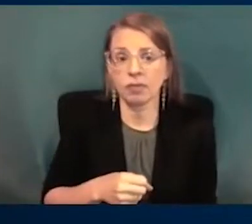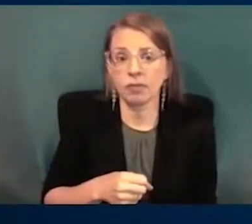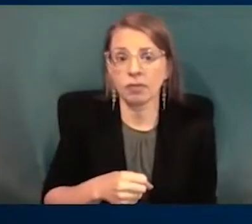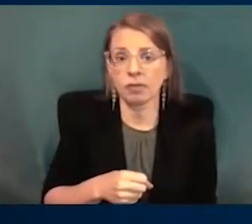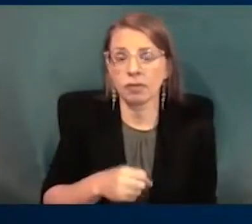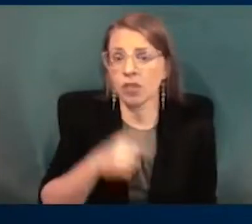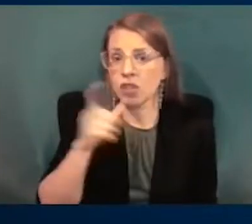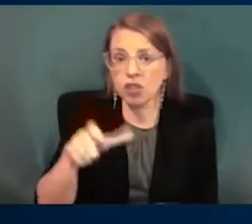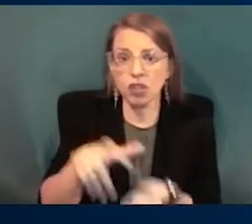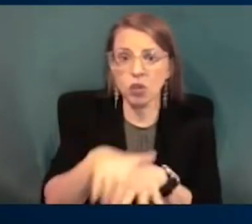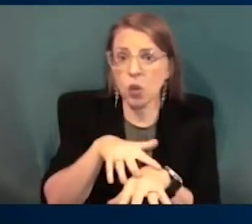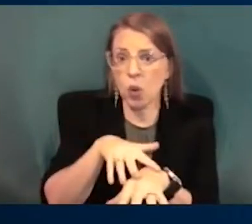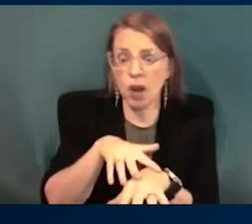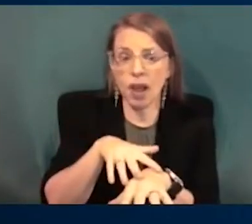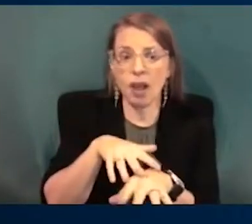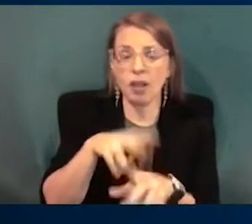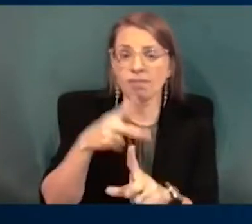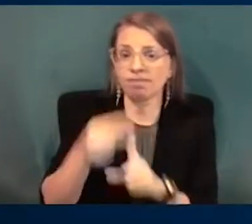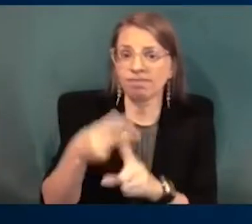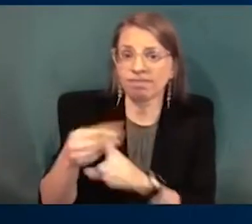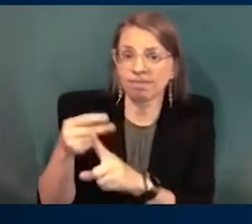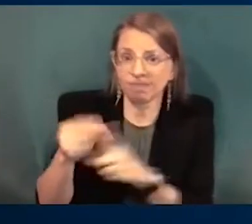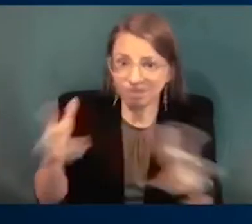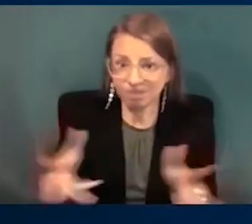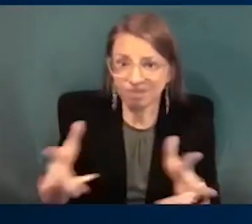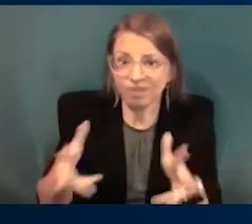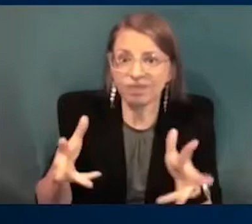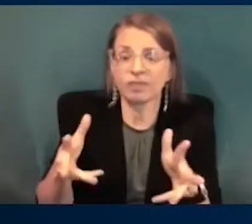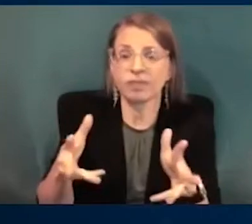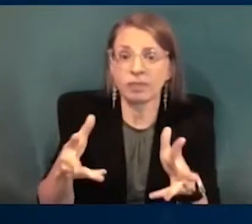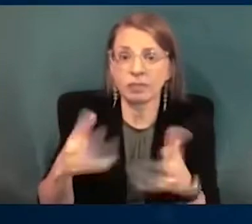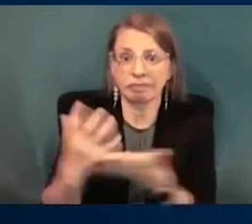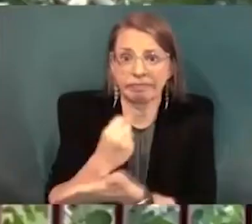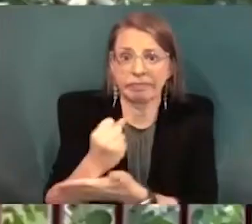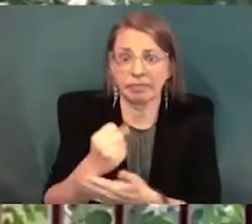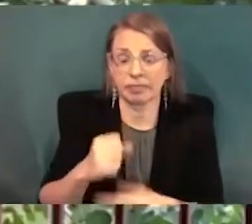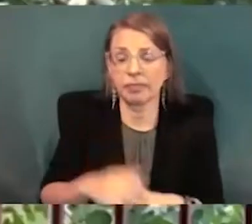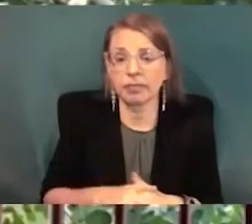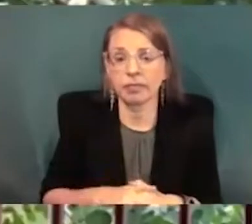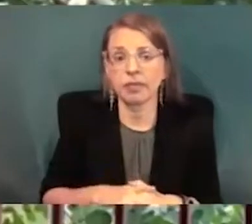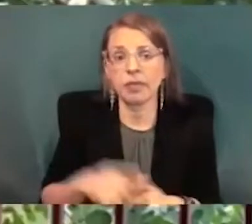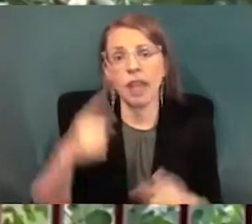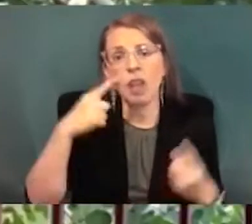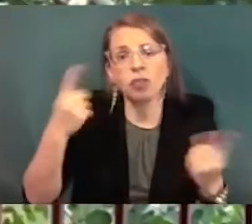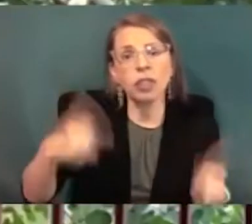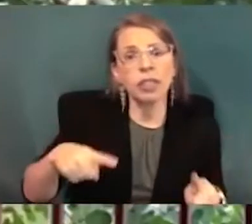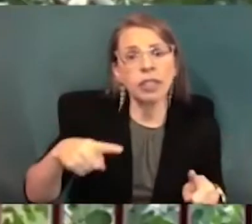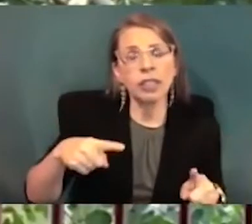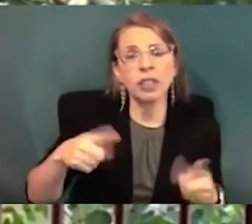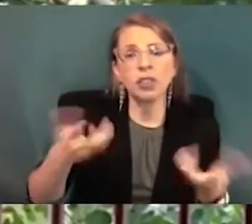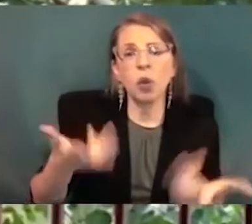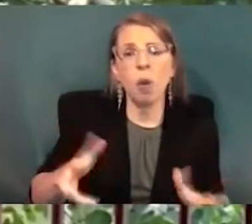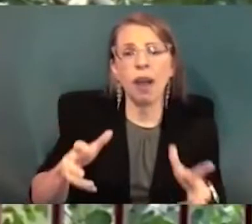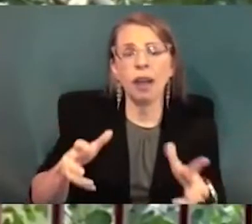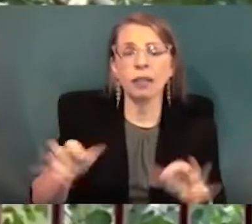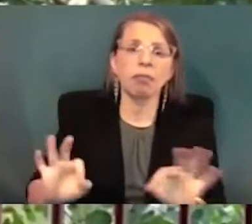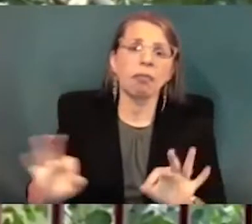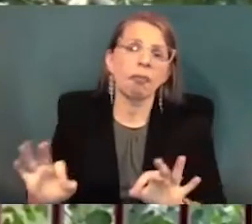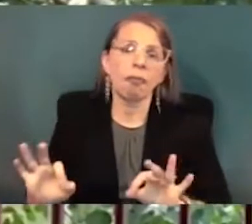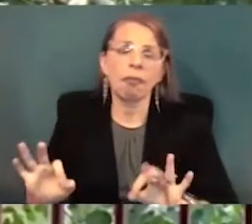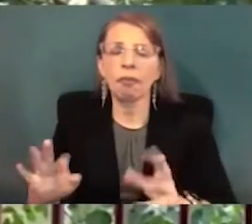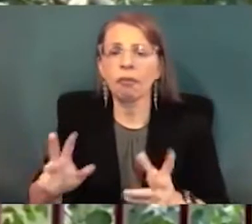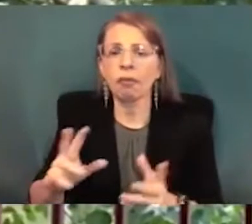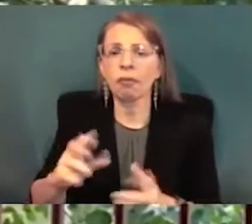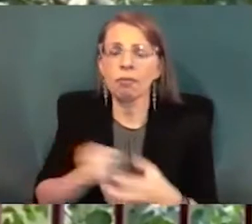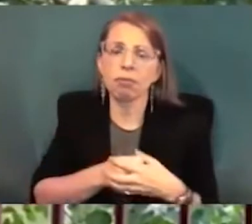march toward vaccination in young people at all. Yeah, I agree. We don't want to minimize it, but we have to, explain what it